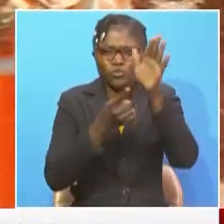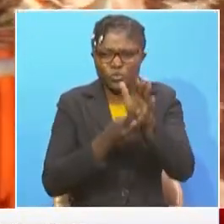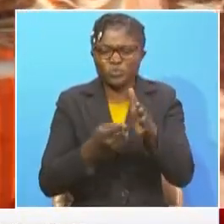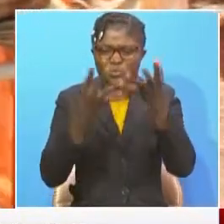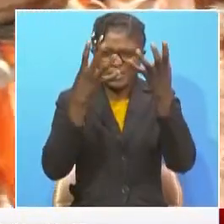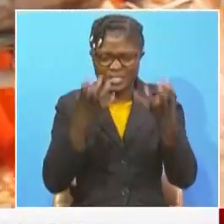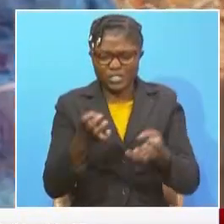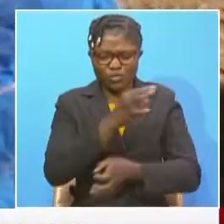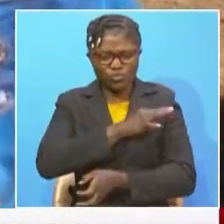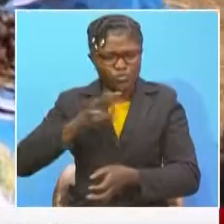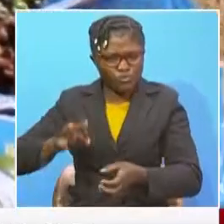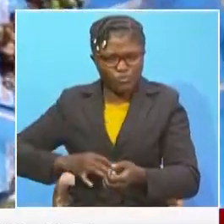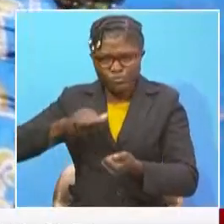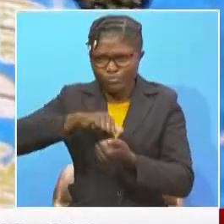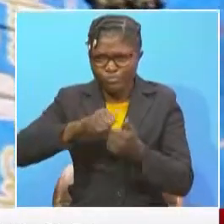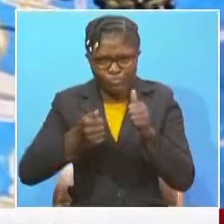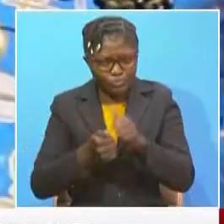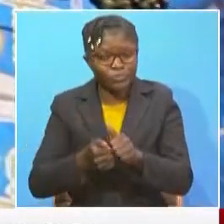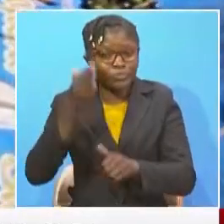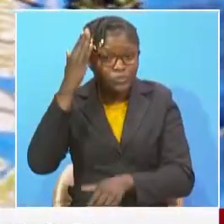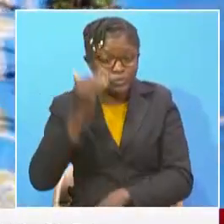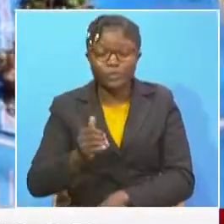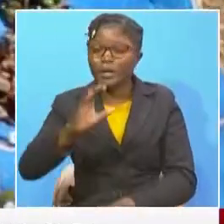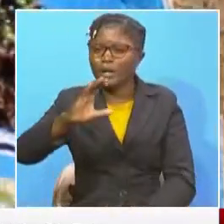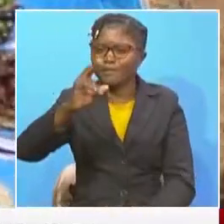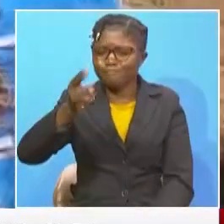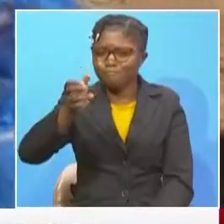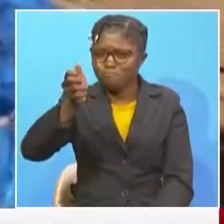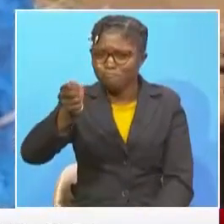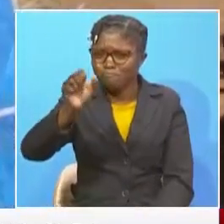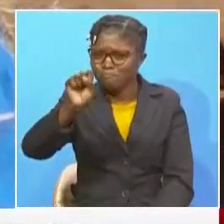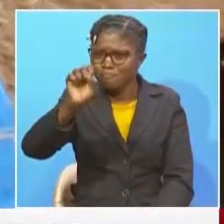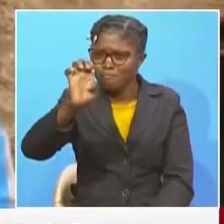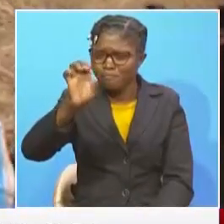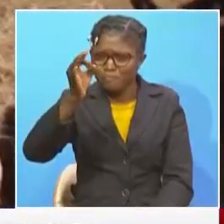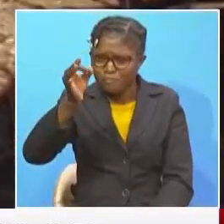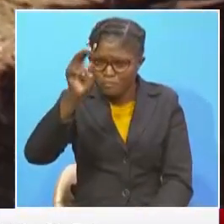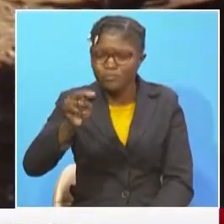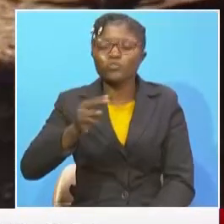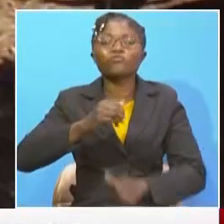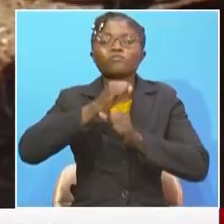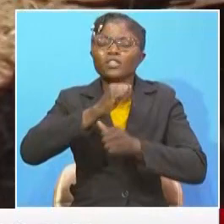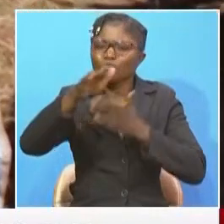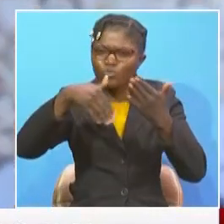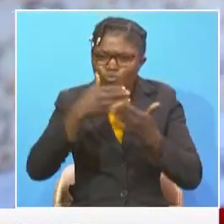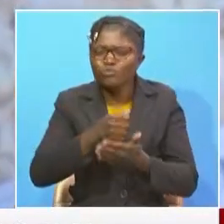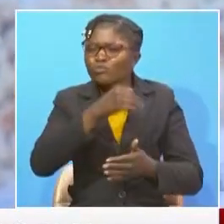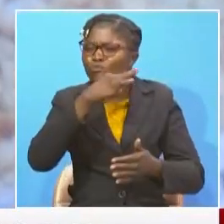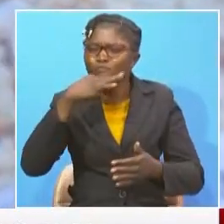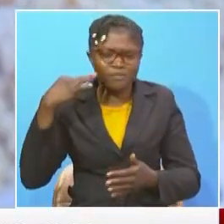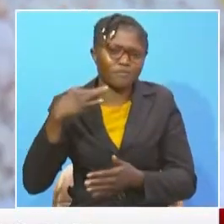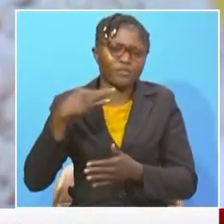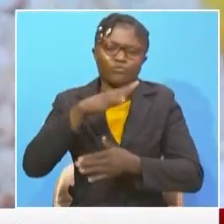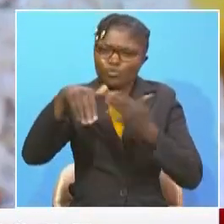drought-induced food crisis, Chasefu District Commissioner Jimmy Piri has urged farmers and producers across Chasefu